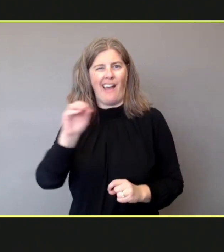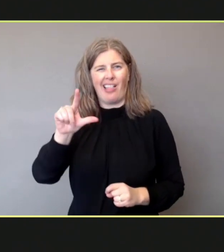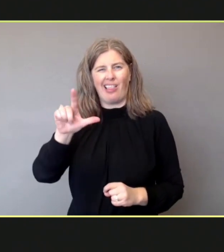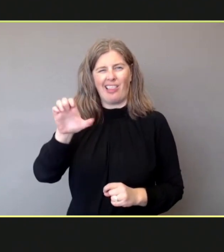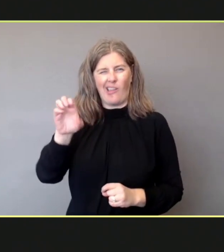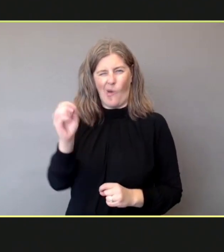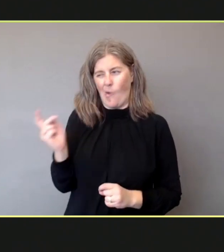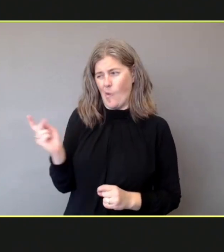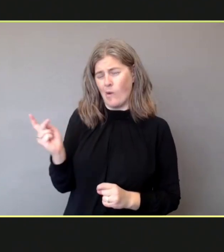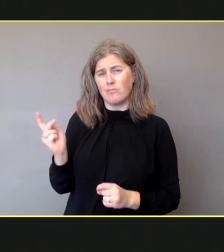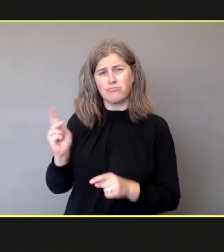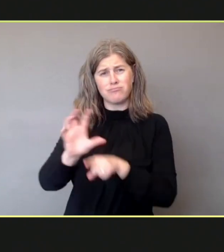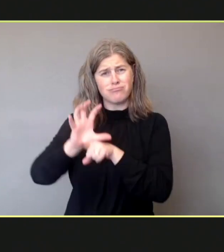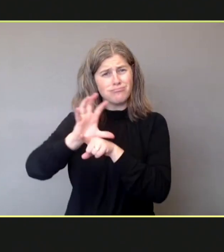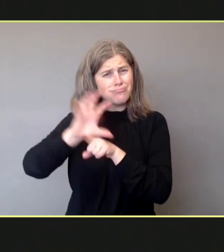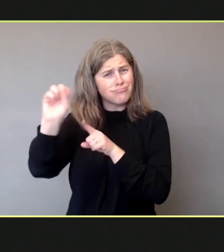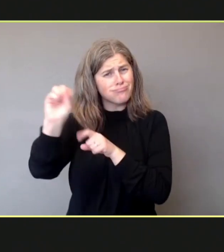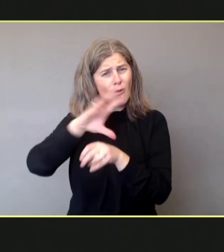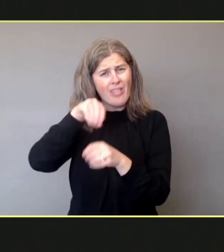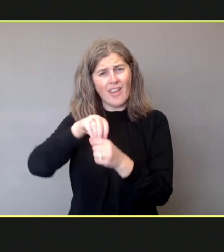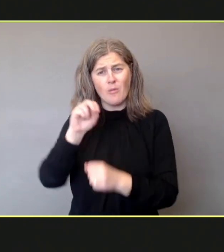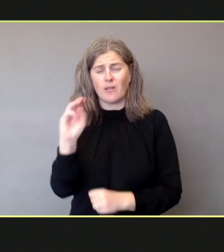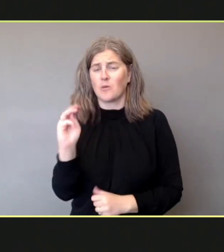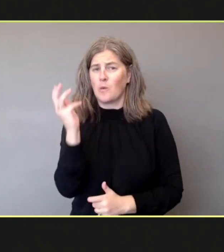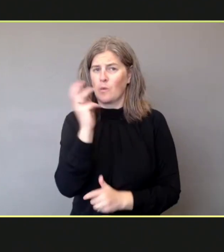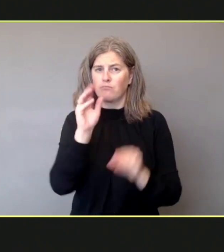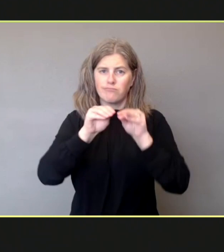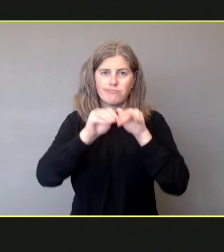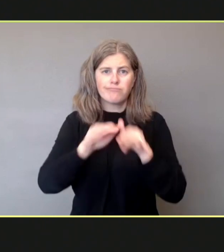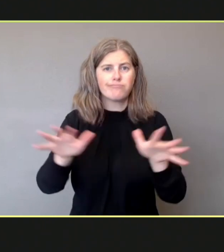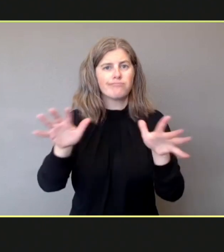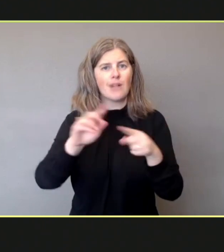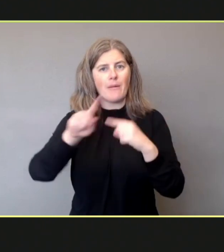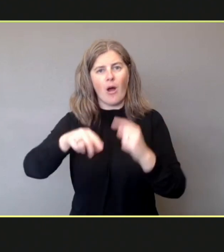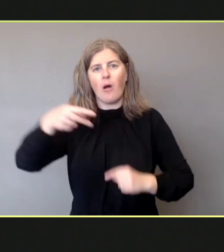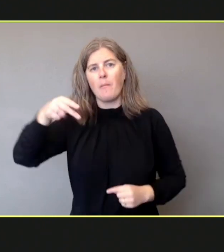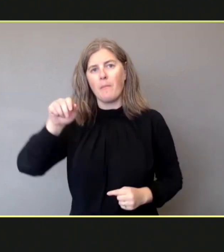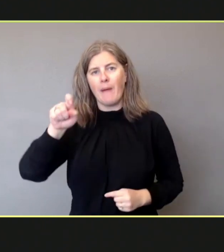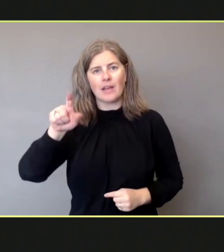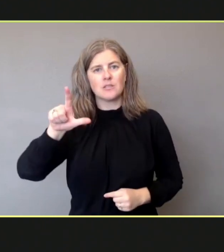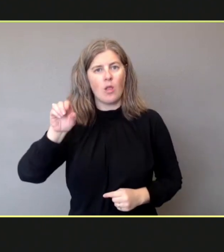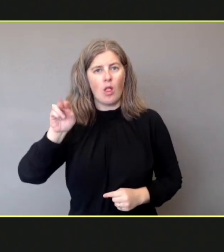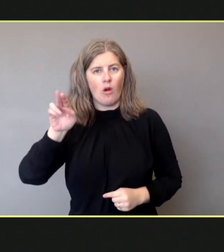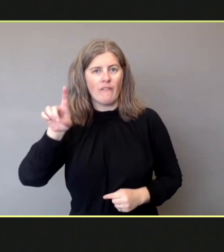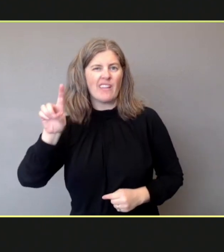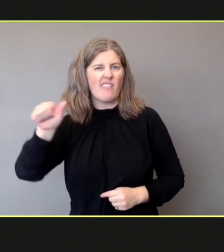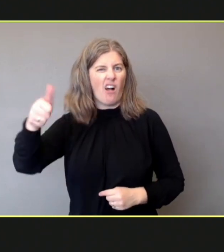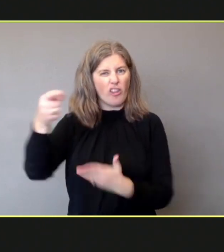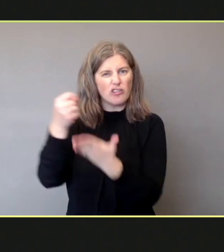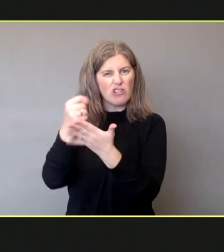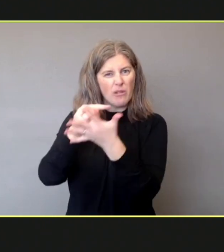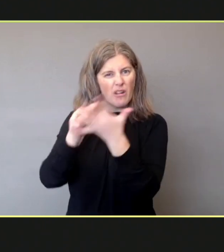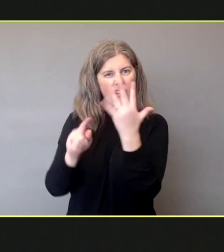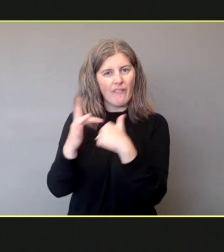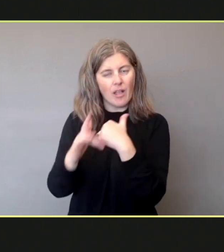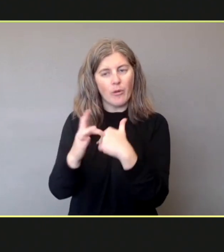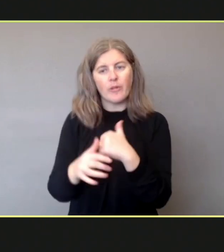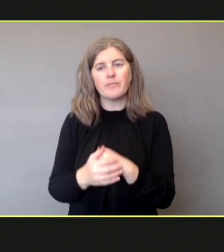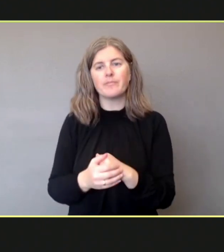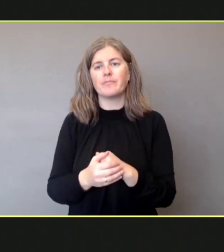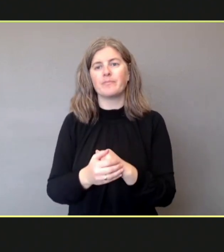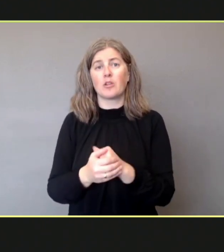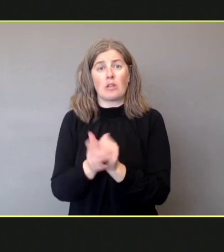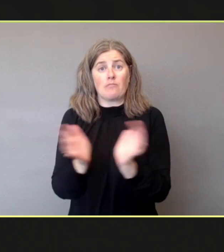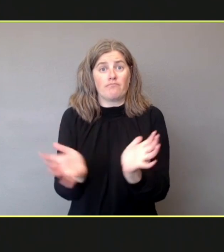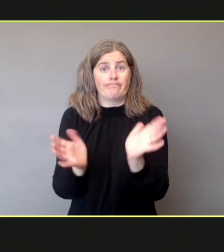been superstars in New Mexico, getting the word out about Paxlovid and other treatments, driving up